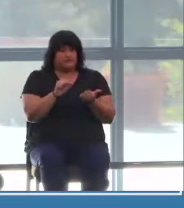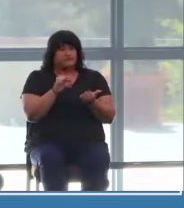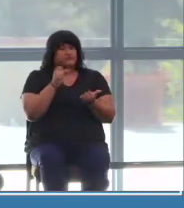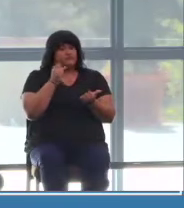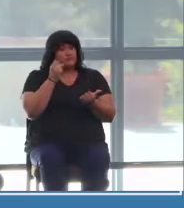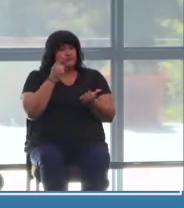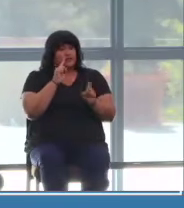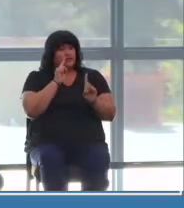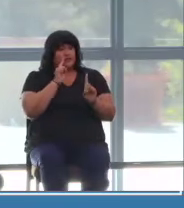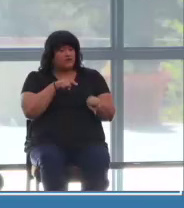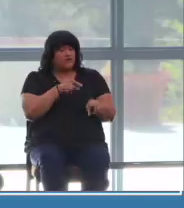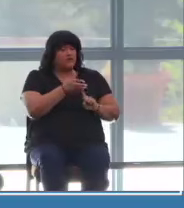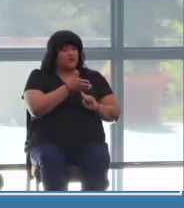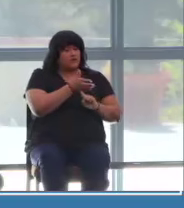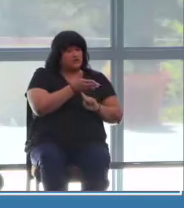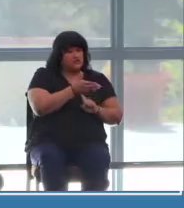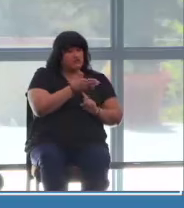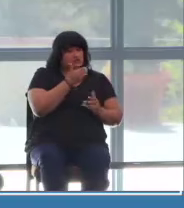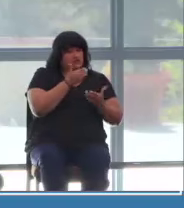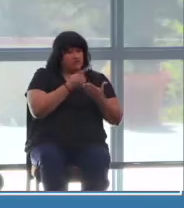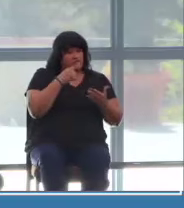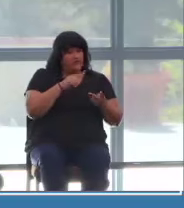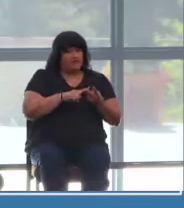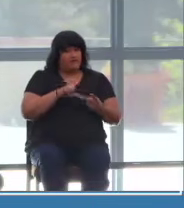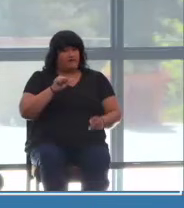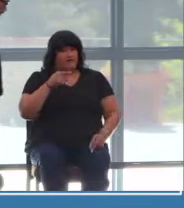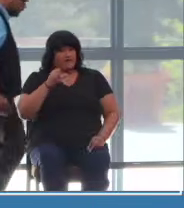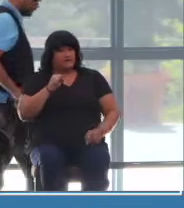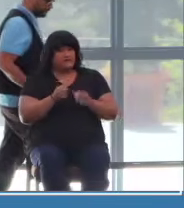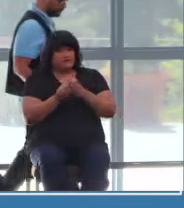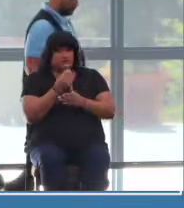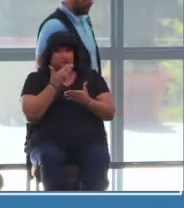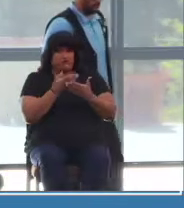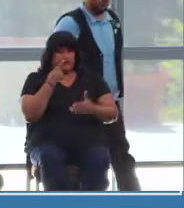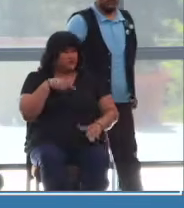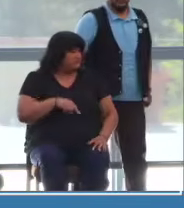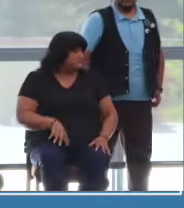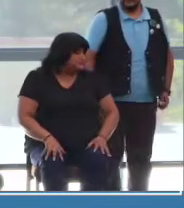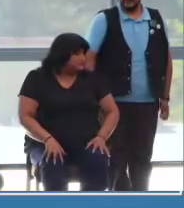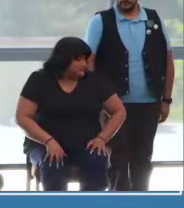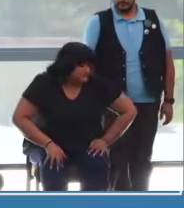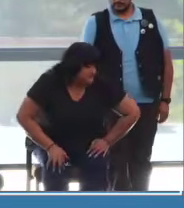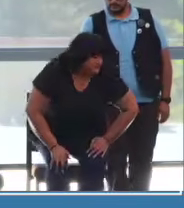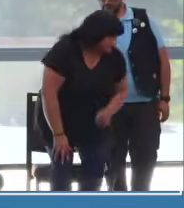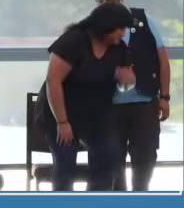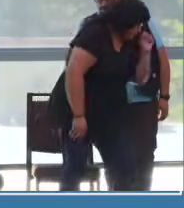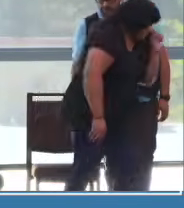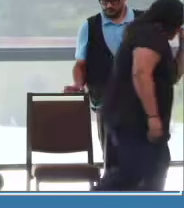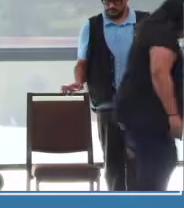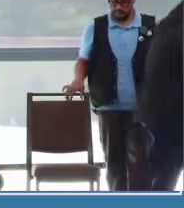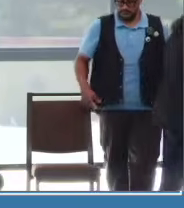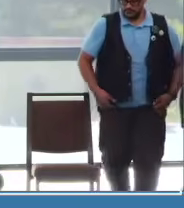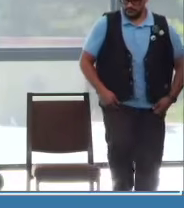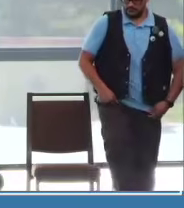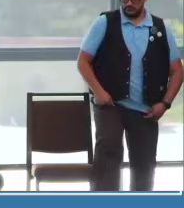or fish oil is good for you. We know that alfalfa sprouts are bad for you, but other than that,